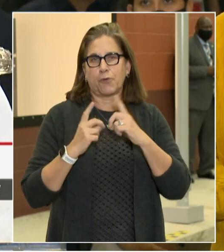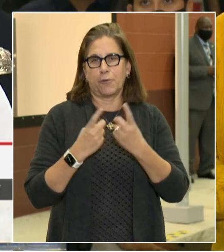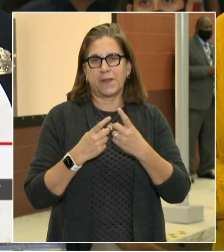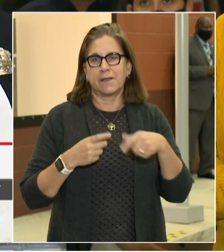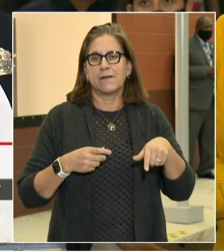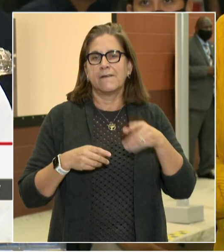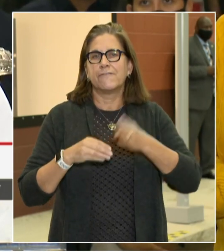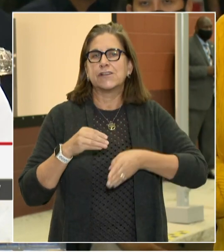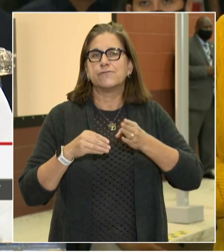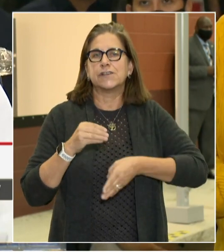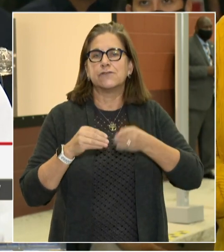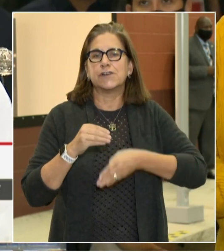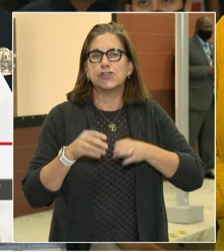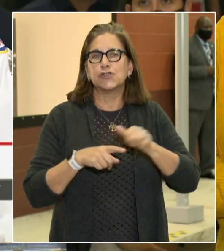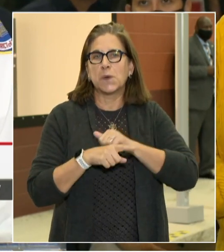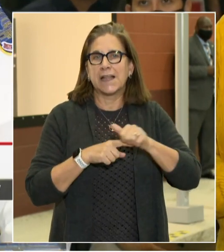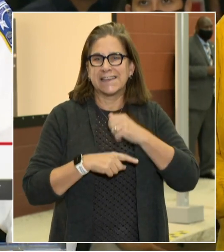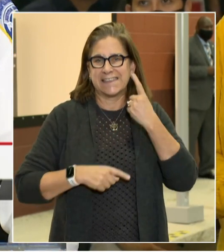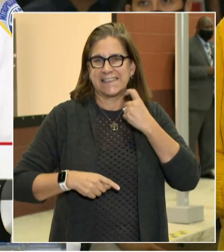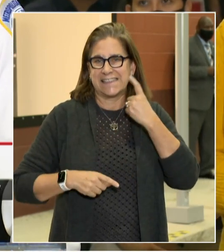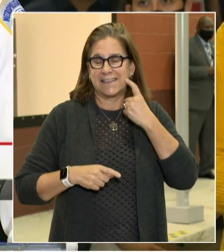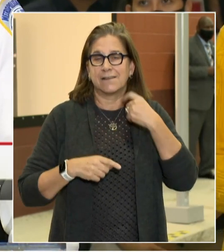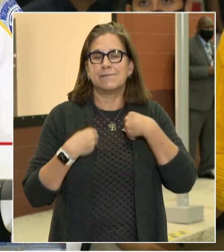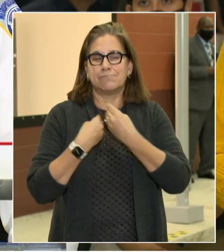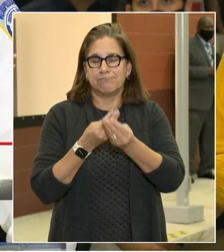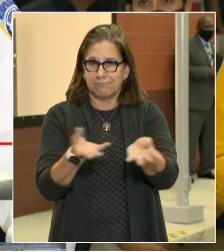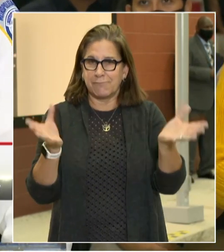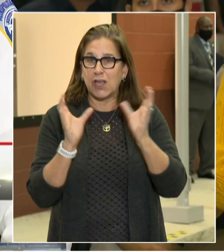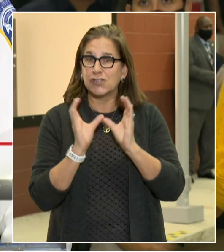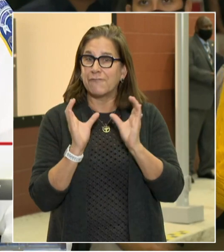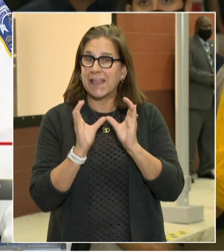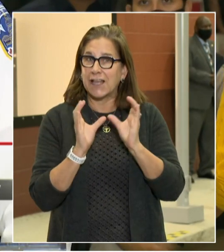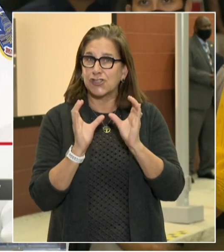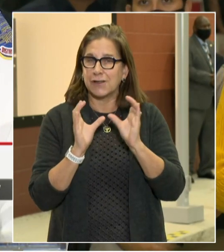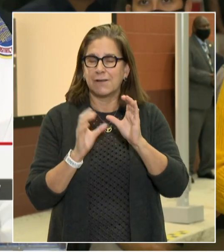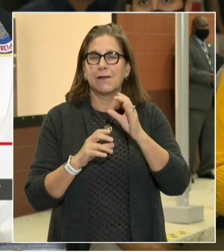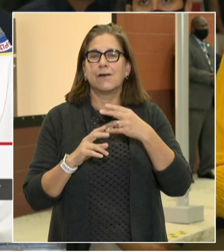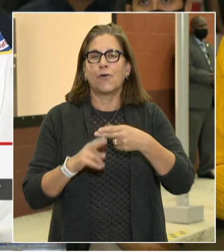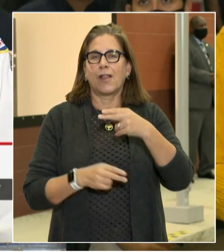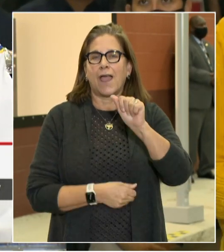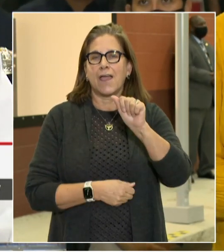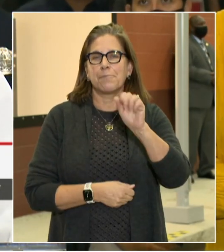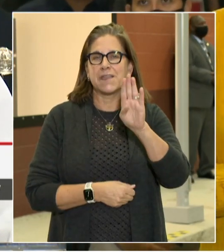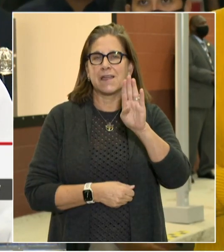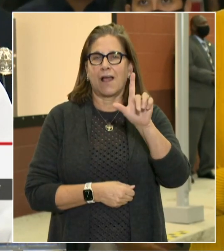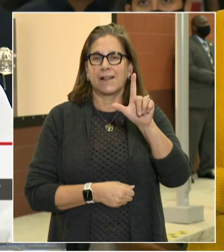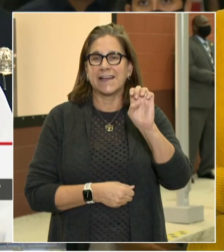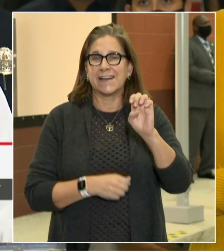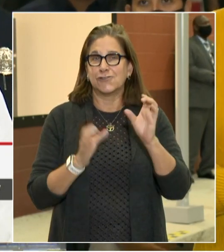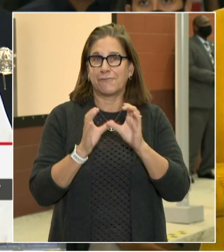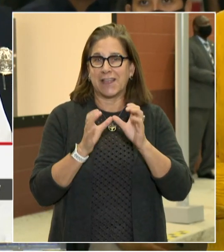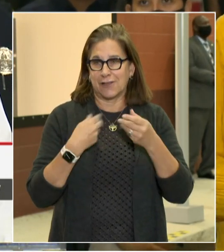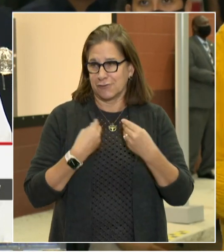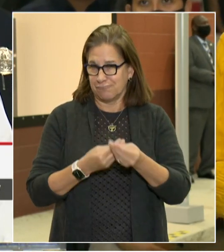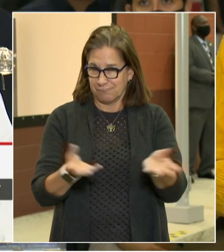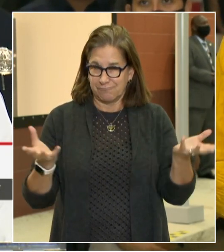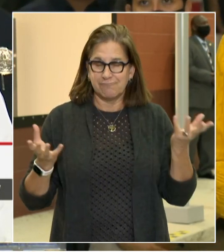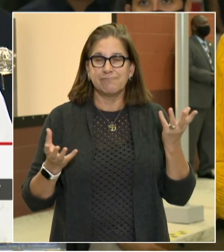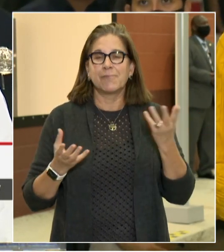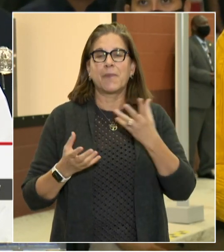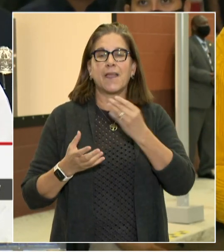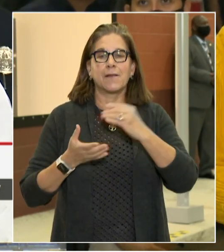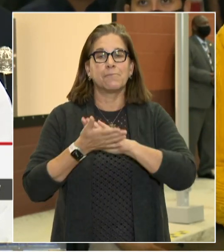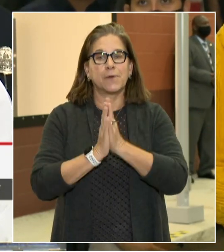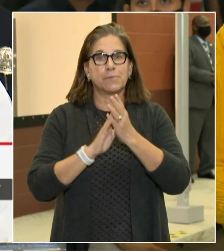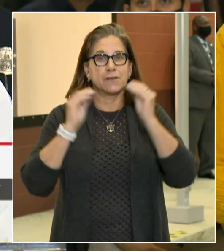ABLE instructors. Training will continue until all MPD personnel have received this important training. I am proud